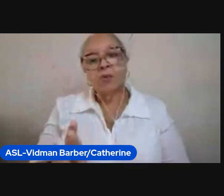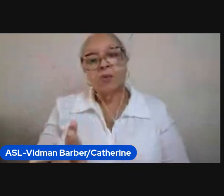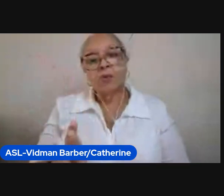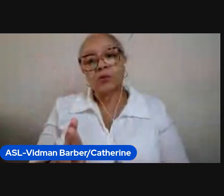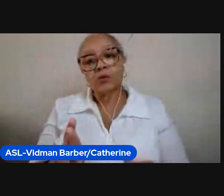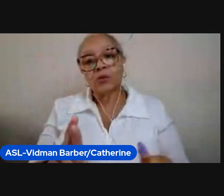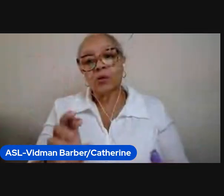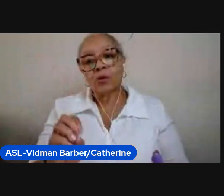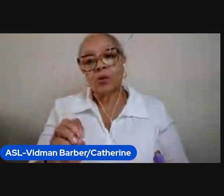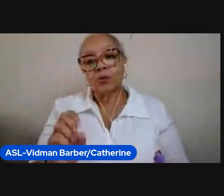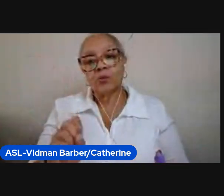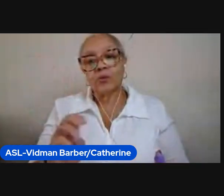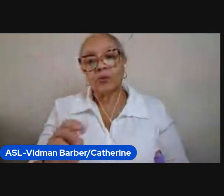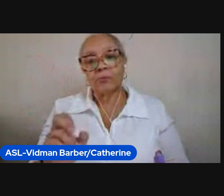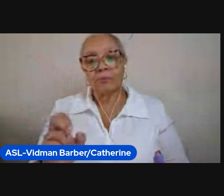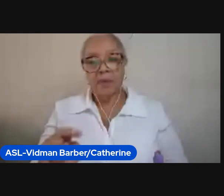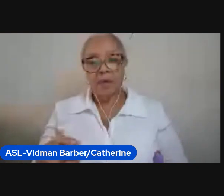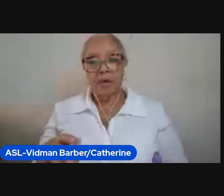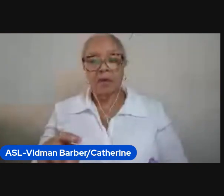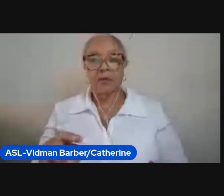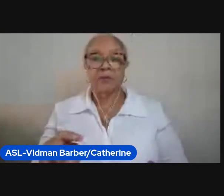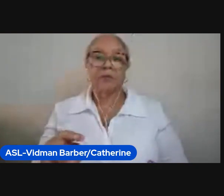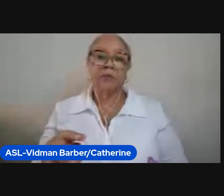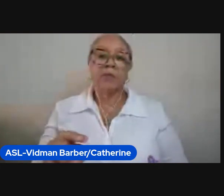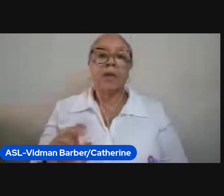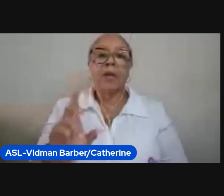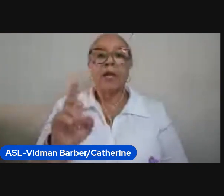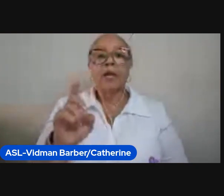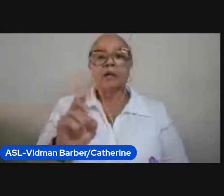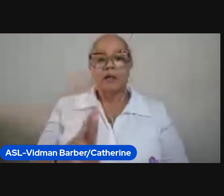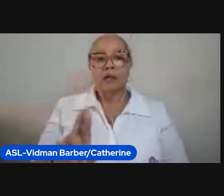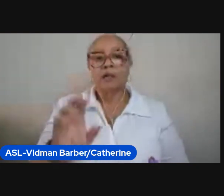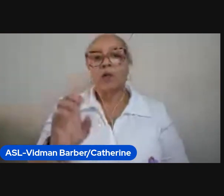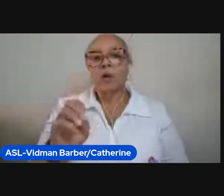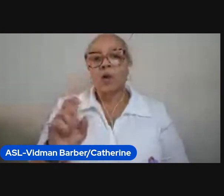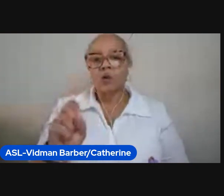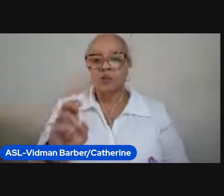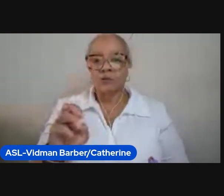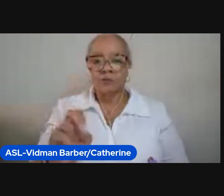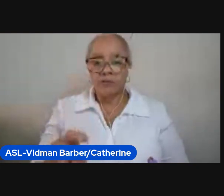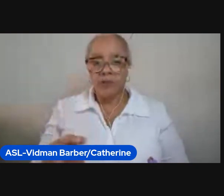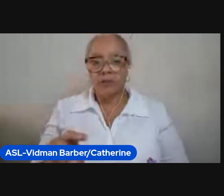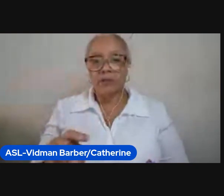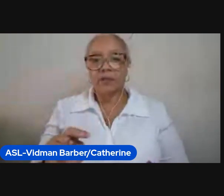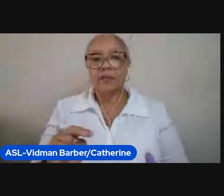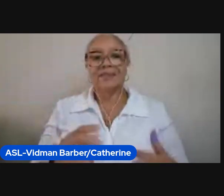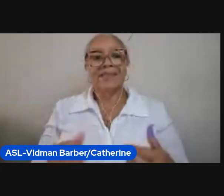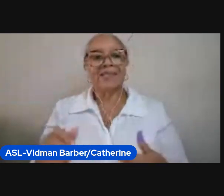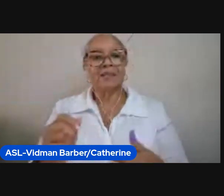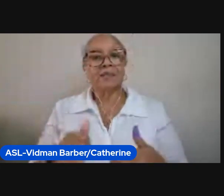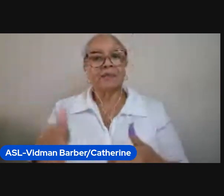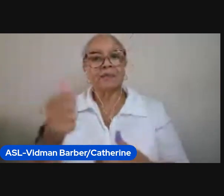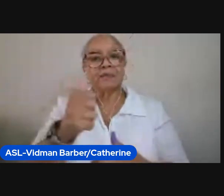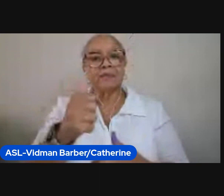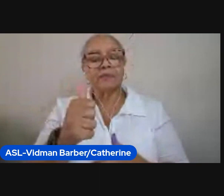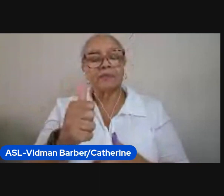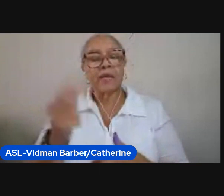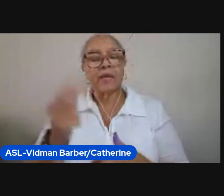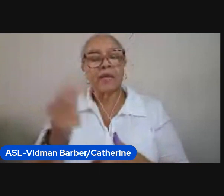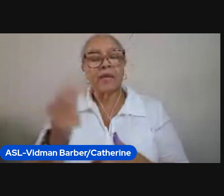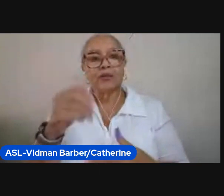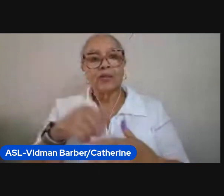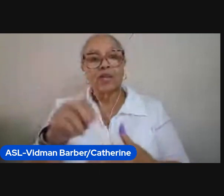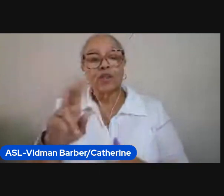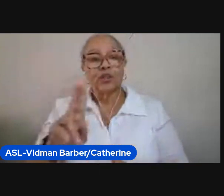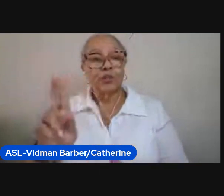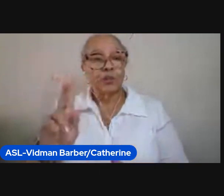Adamu Dafali. Dr. Adamu Dafali is a senior lecturer at the University of Greenwich, UK, with